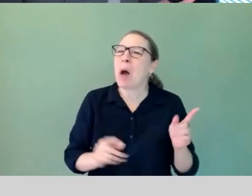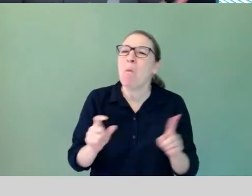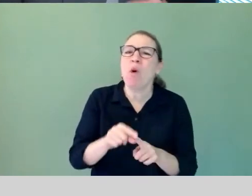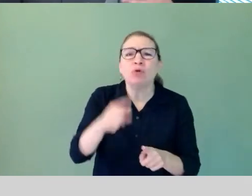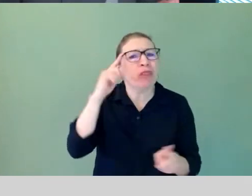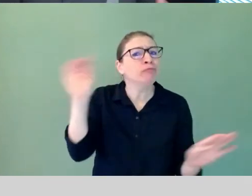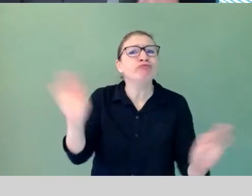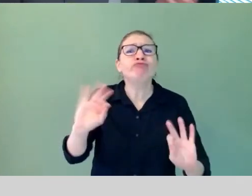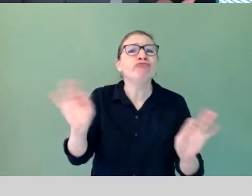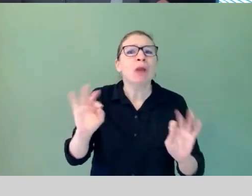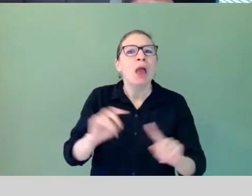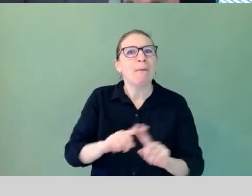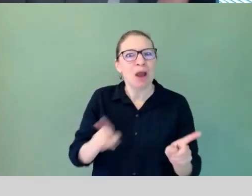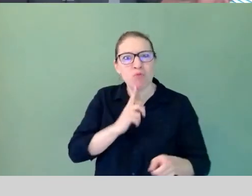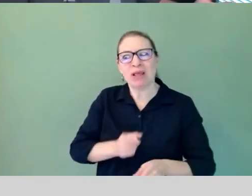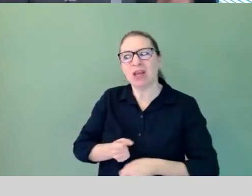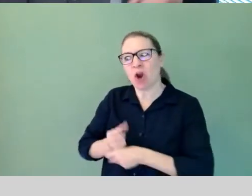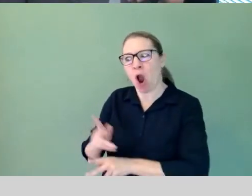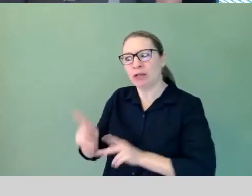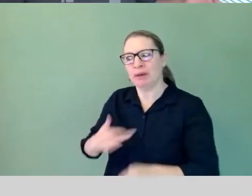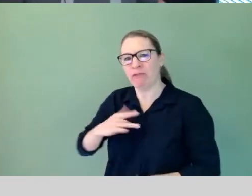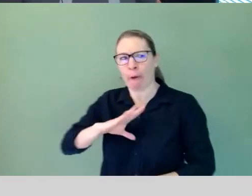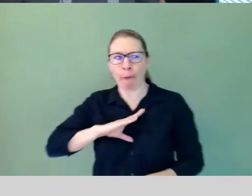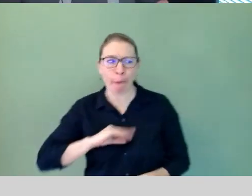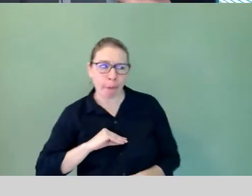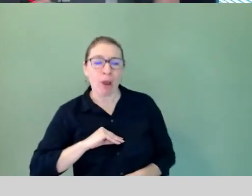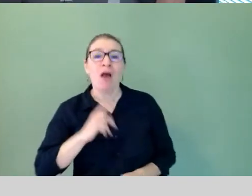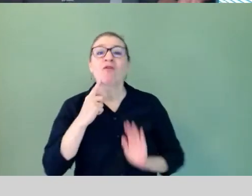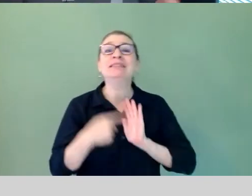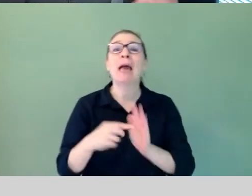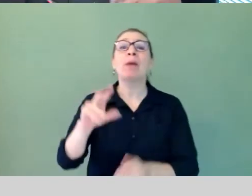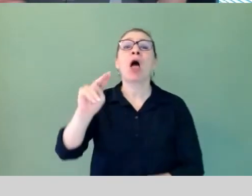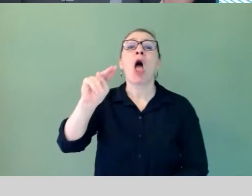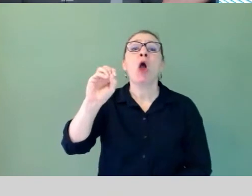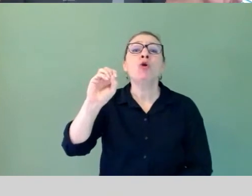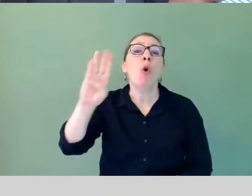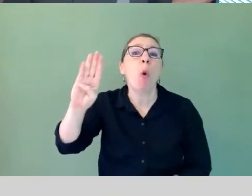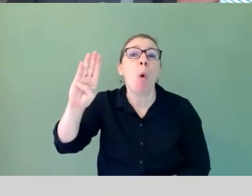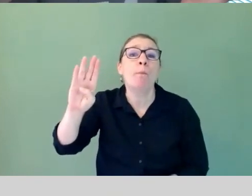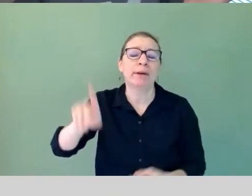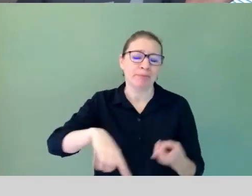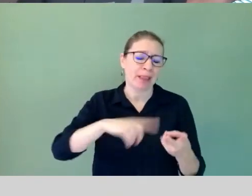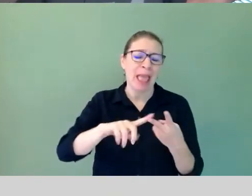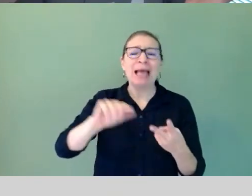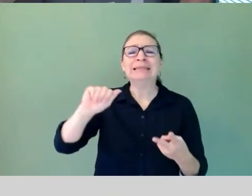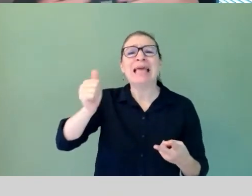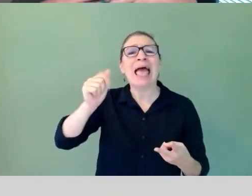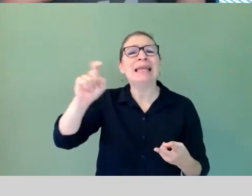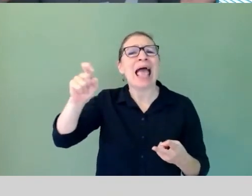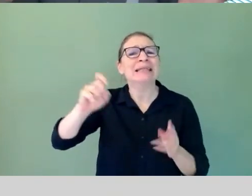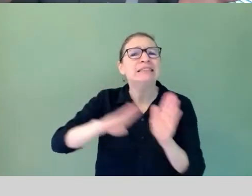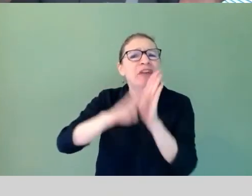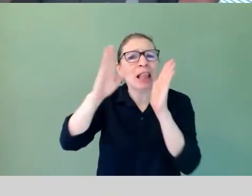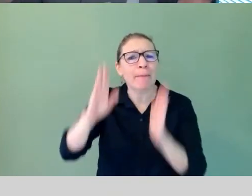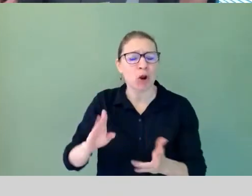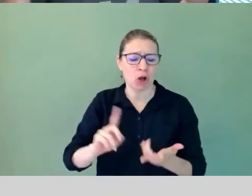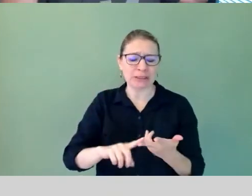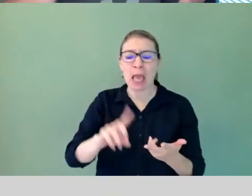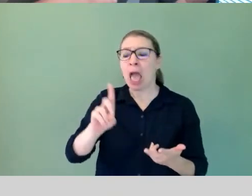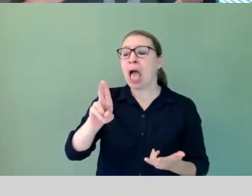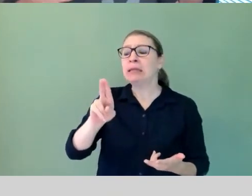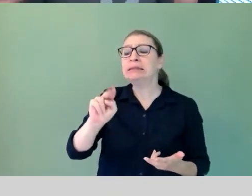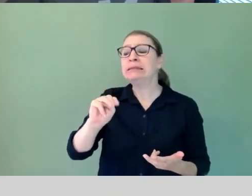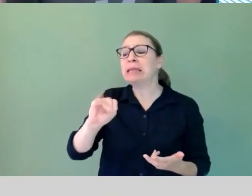make people feel uncomfortable or unwelcome. Noobs, 10x developers, dummies. There's an entire set of books that